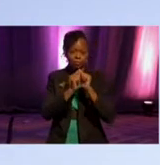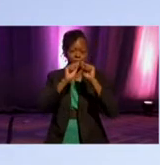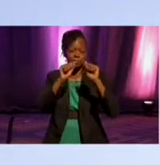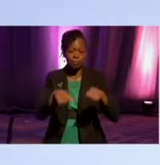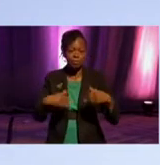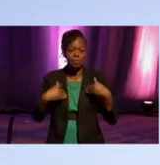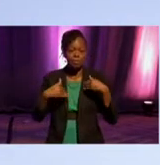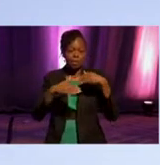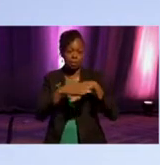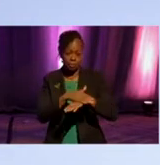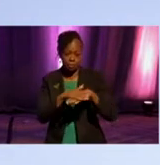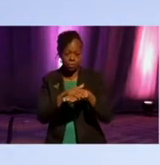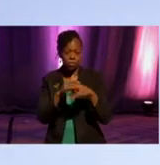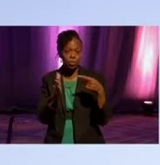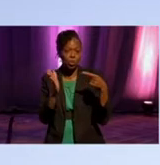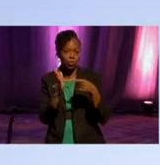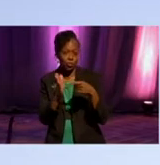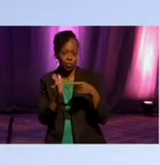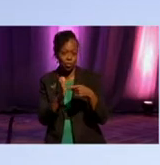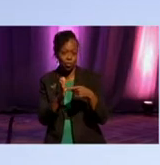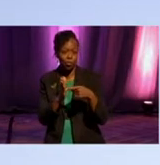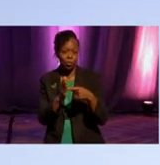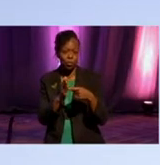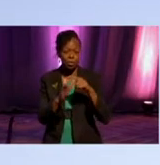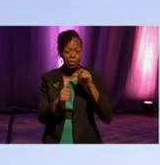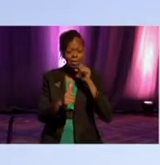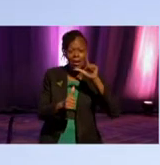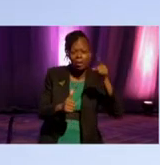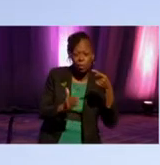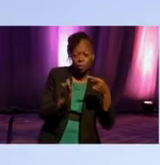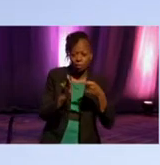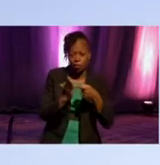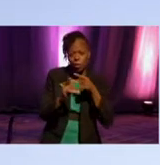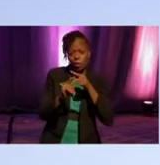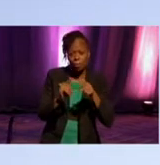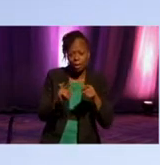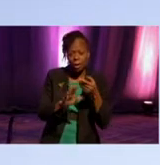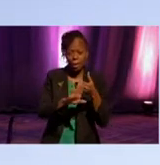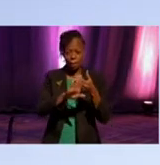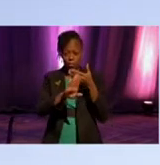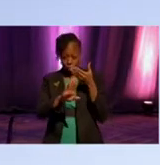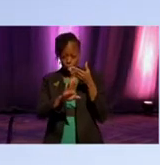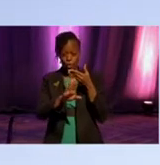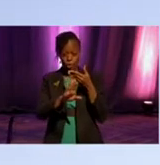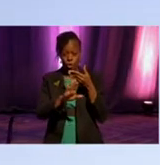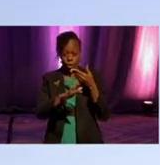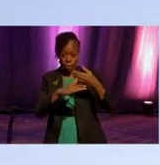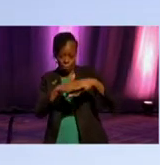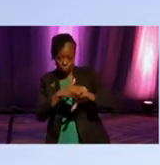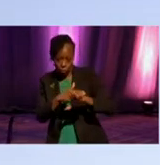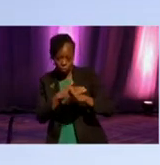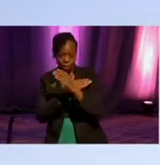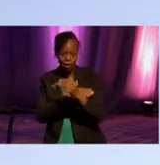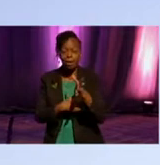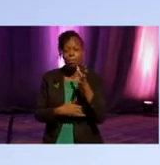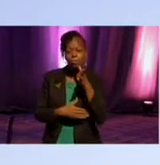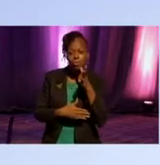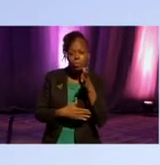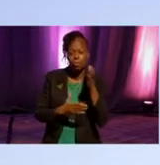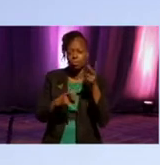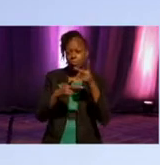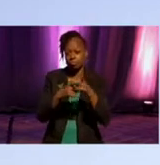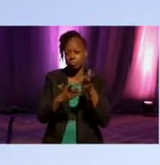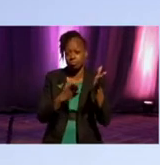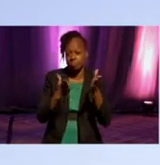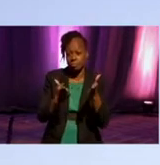have access to not only affordable, but access to prenatal and maternal care services.